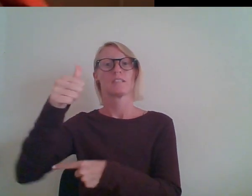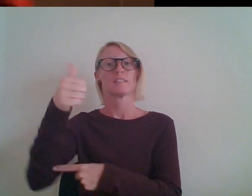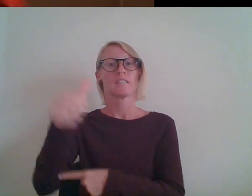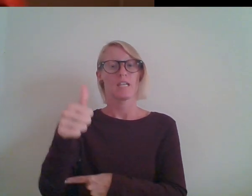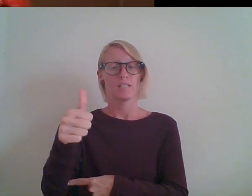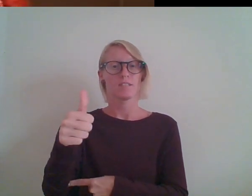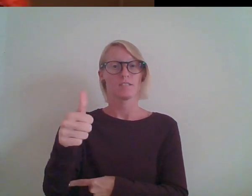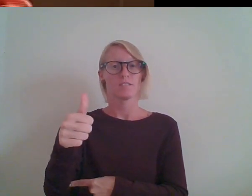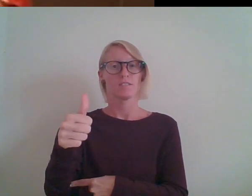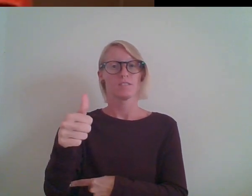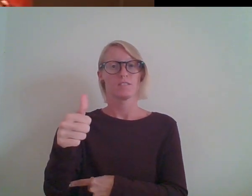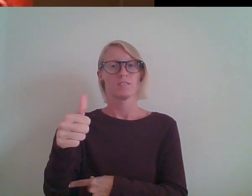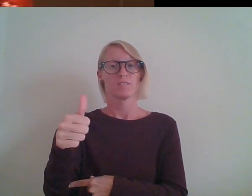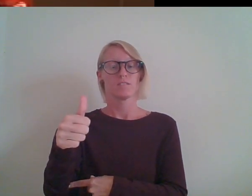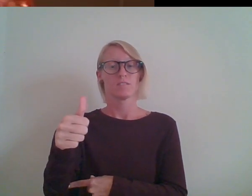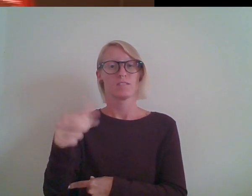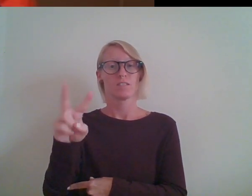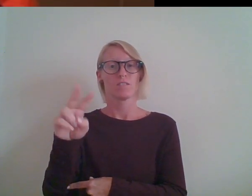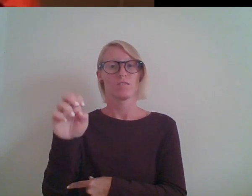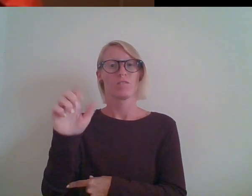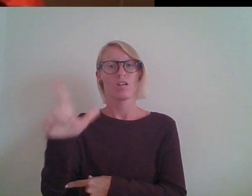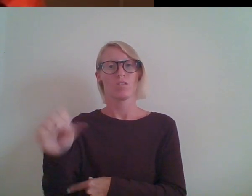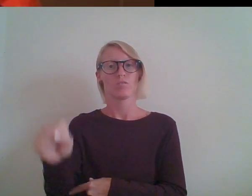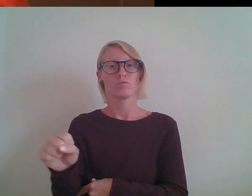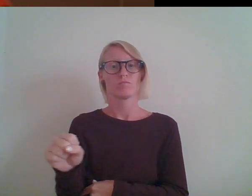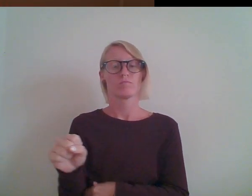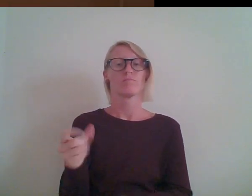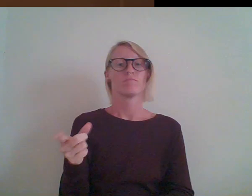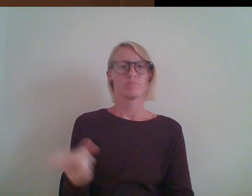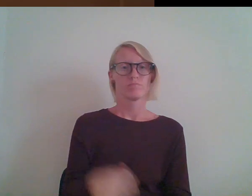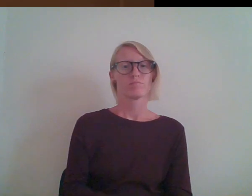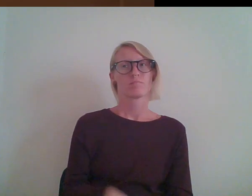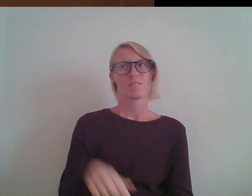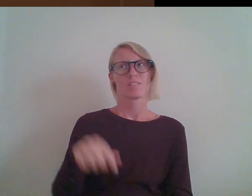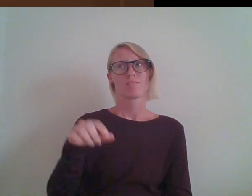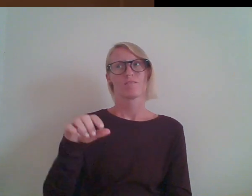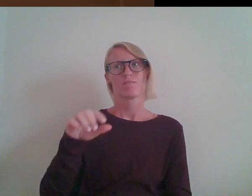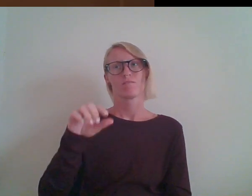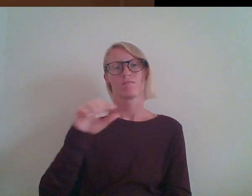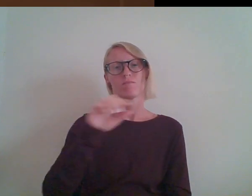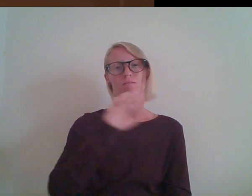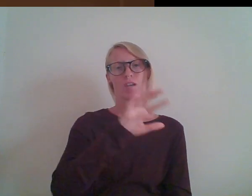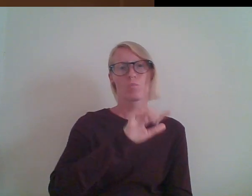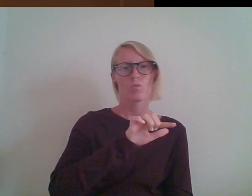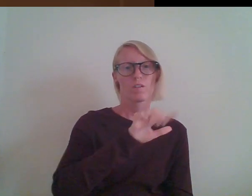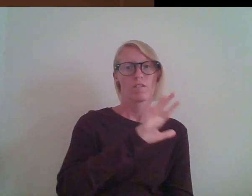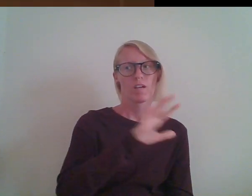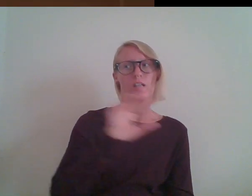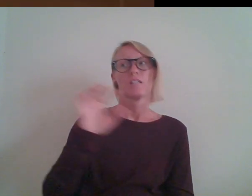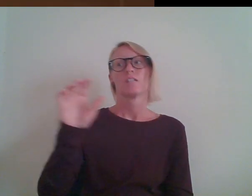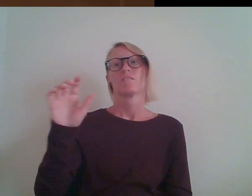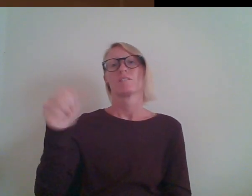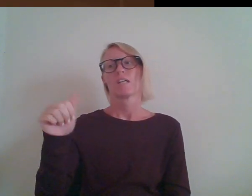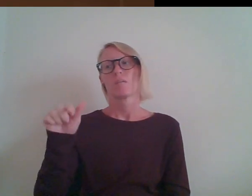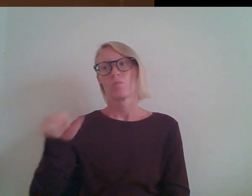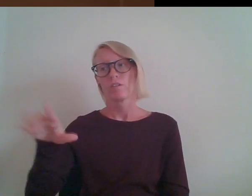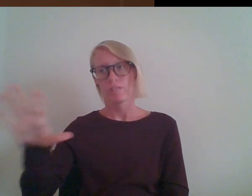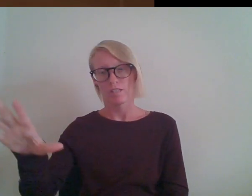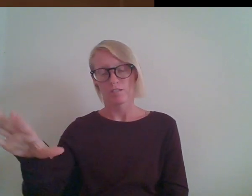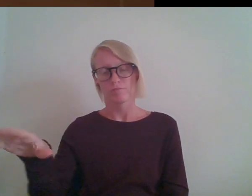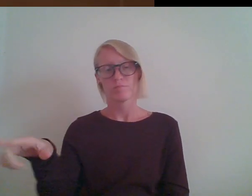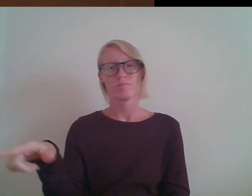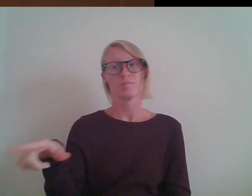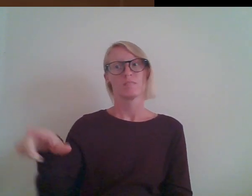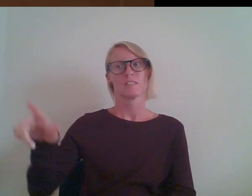Okay? It's slightly more, 5.5 versus 10.5. But very close to a doubling without doing any